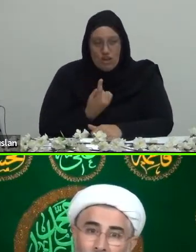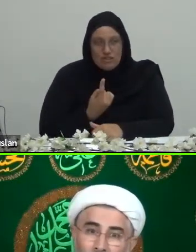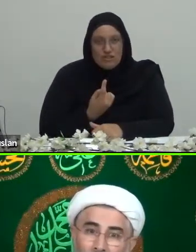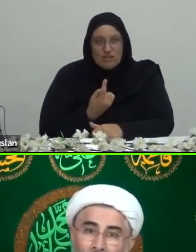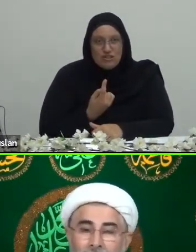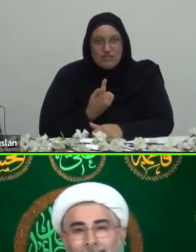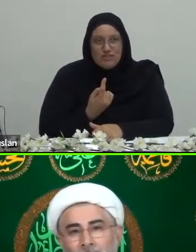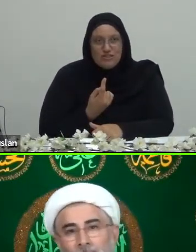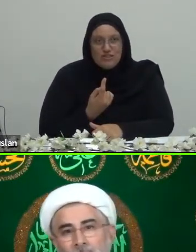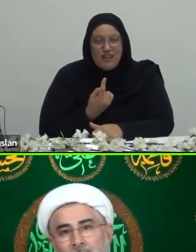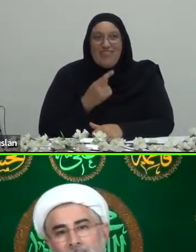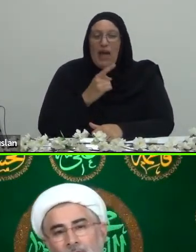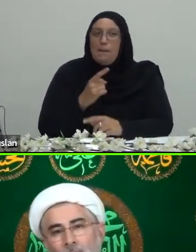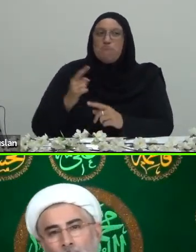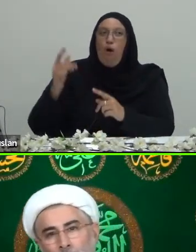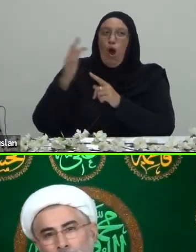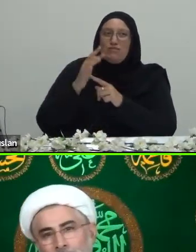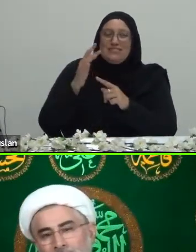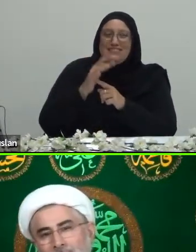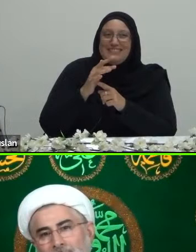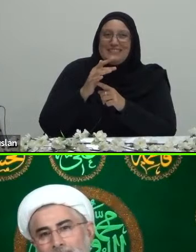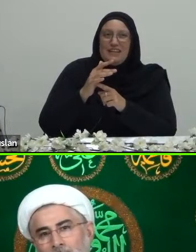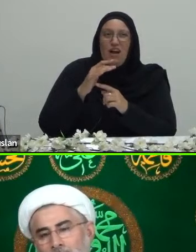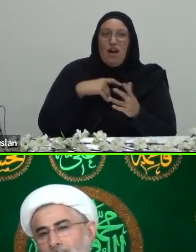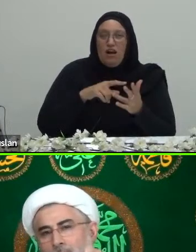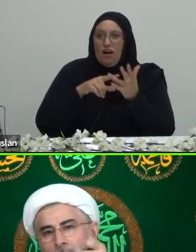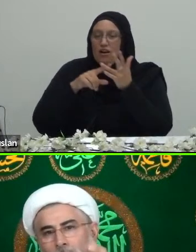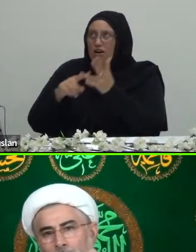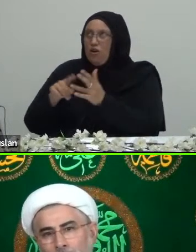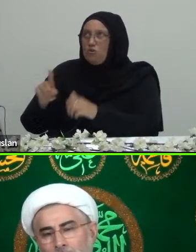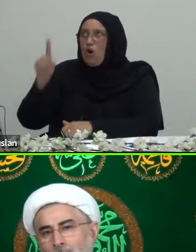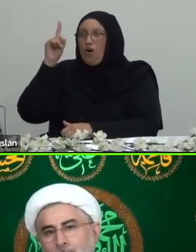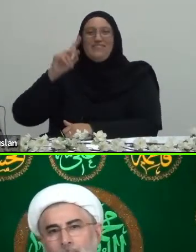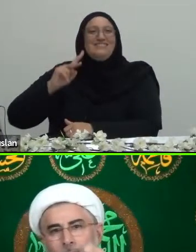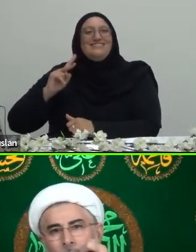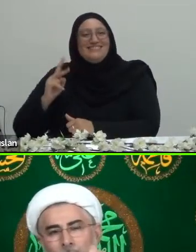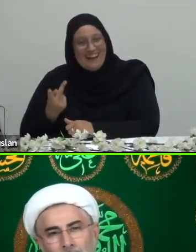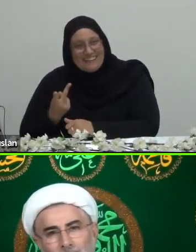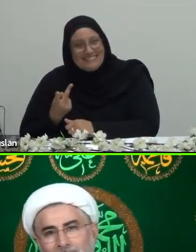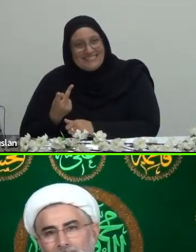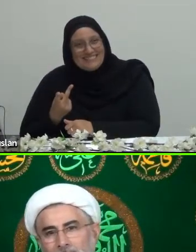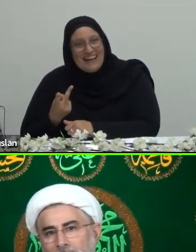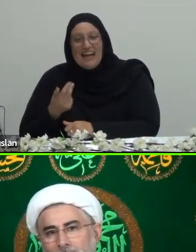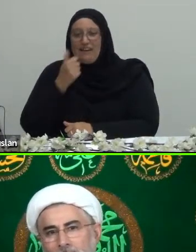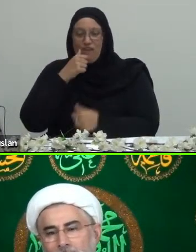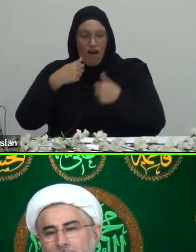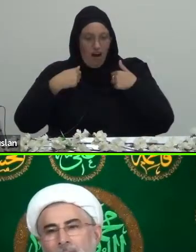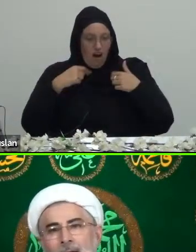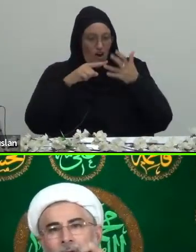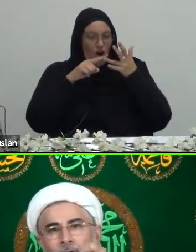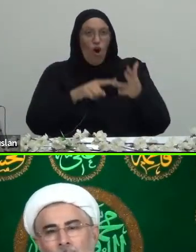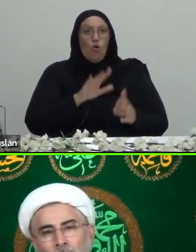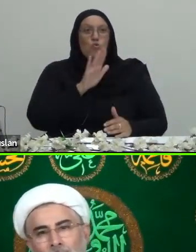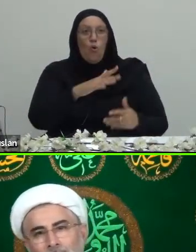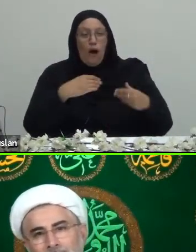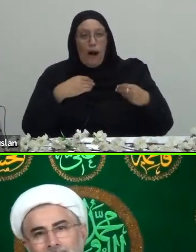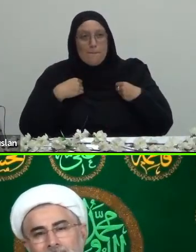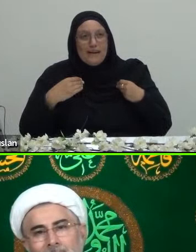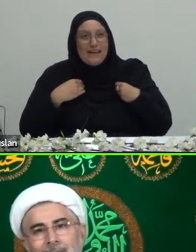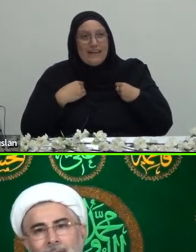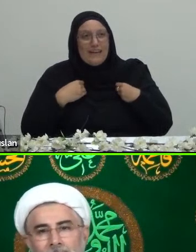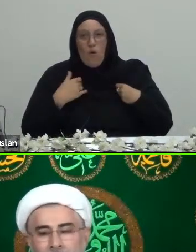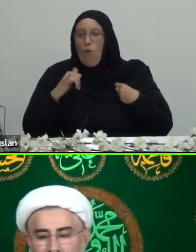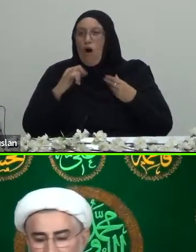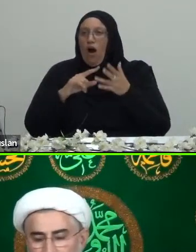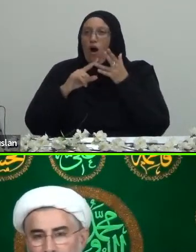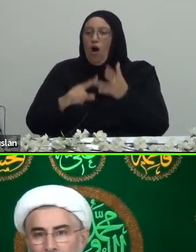God. That means that if I owe you certain amount of money, or your company or the banks, anything, this